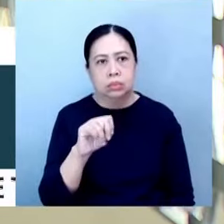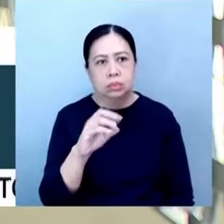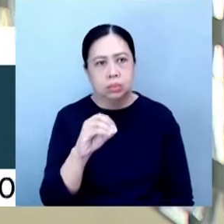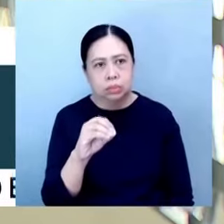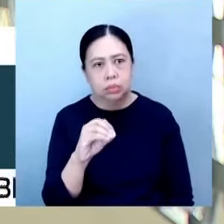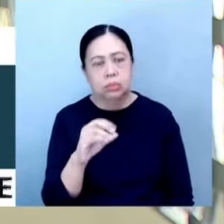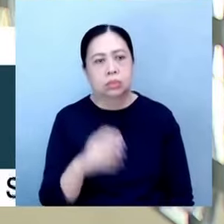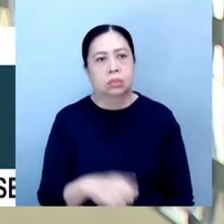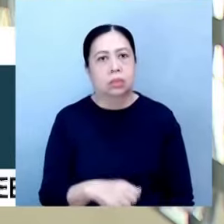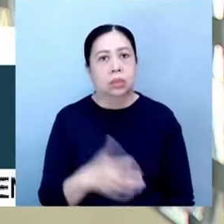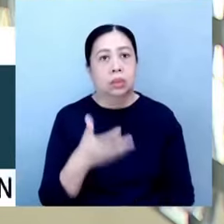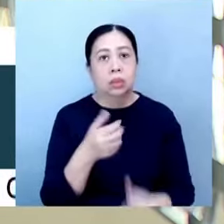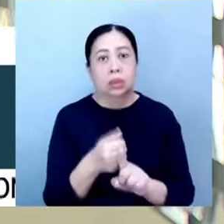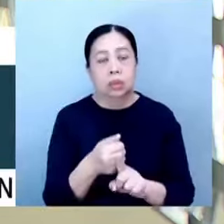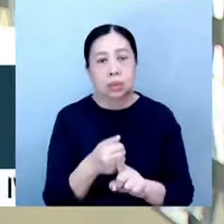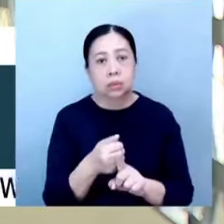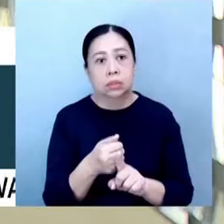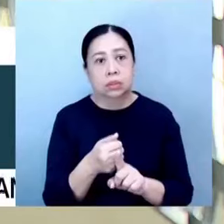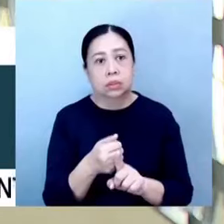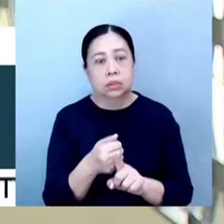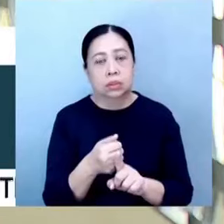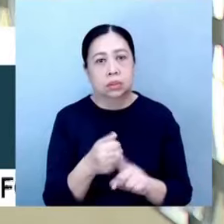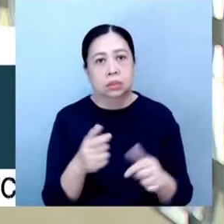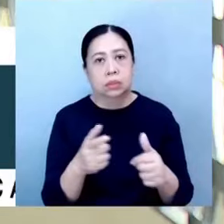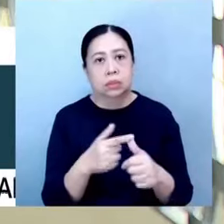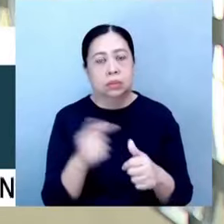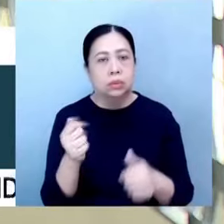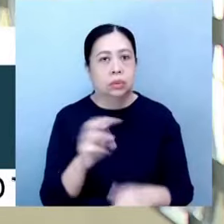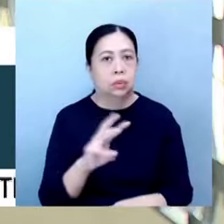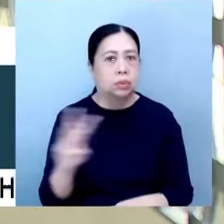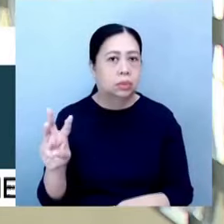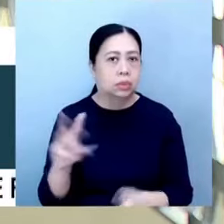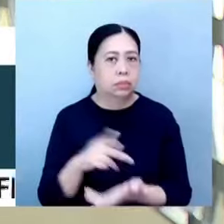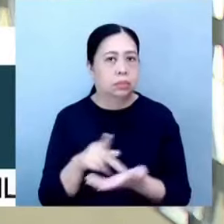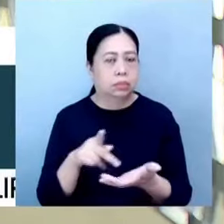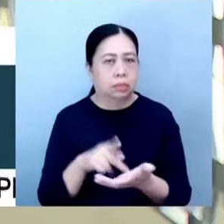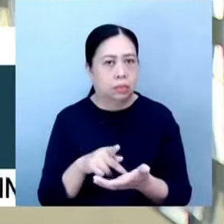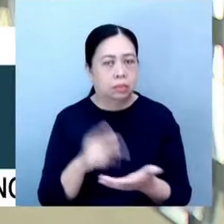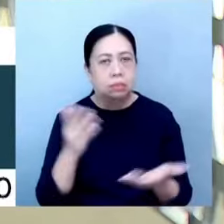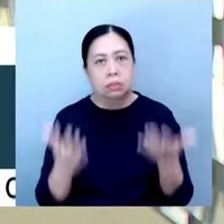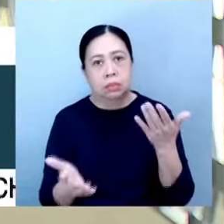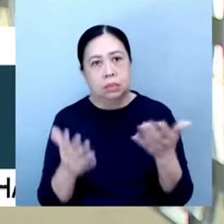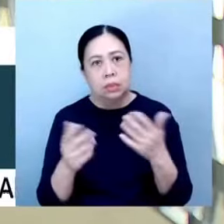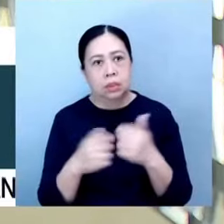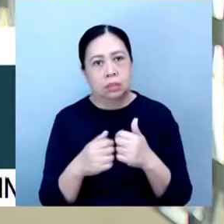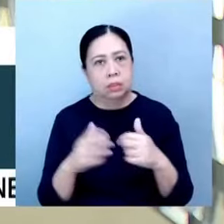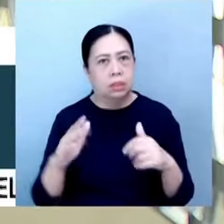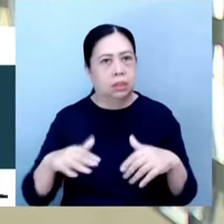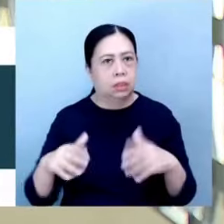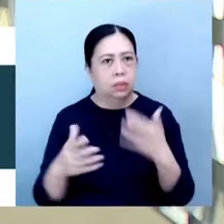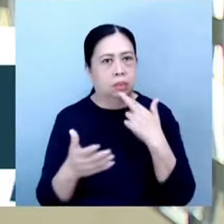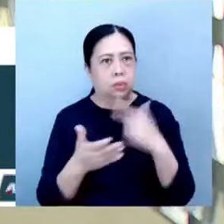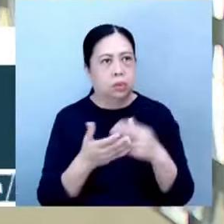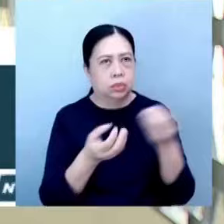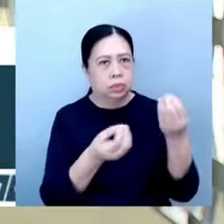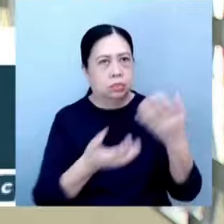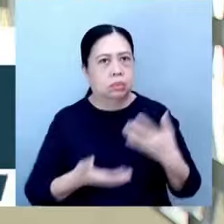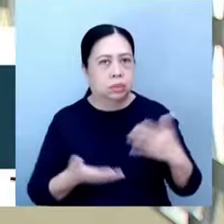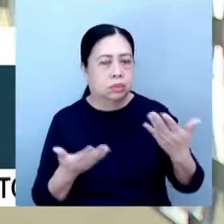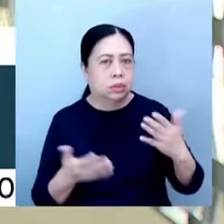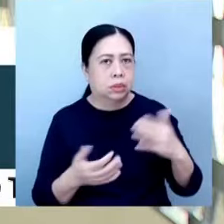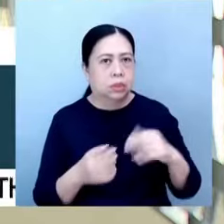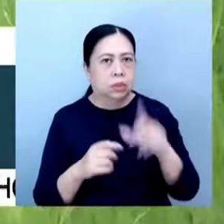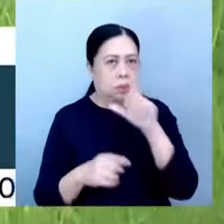Yung naapektuhan kasi ng El Nino talaga nauna yung western side. So posible na nalilate pa lang yung report ng